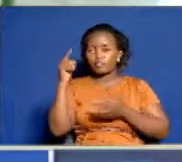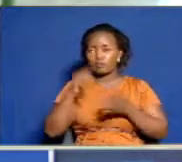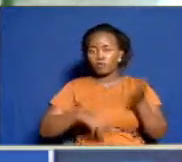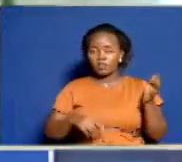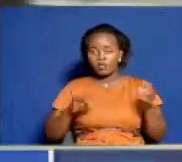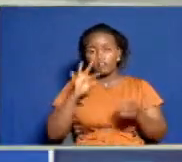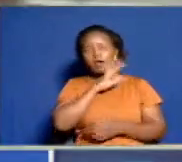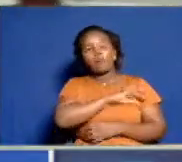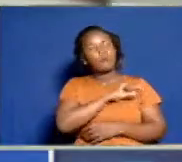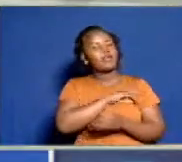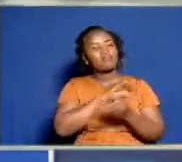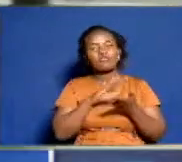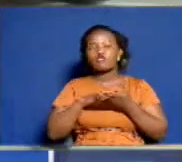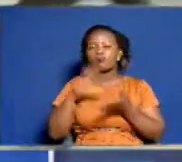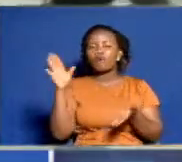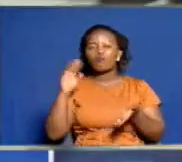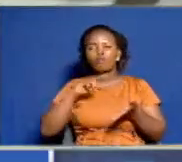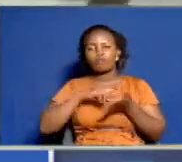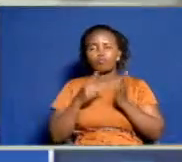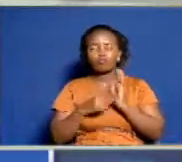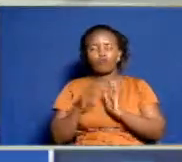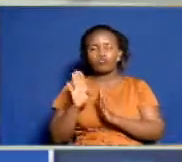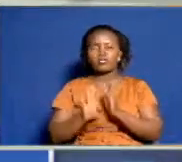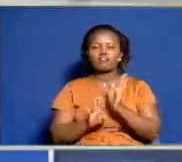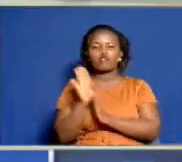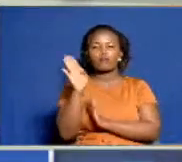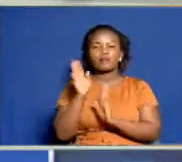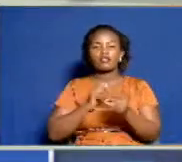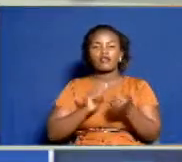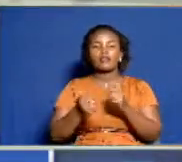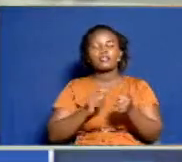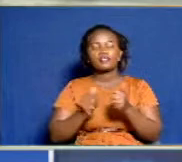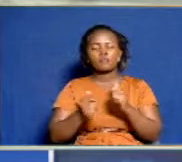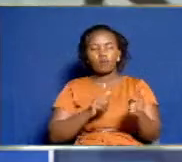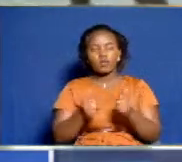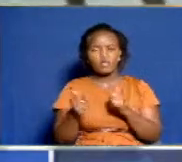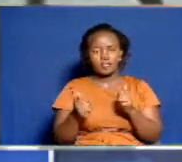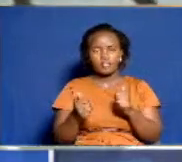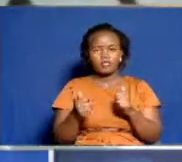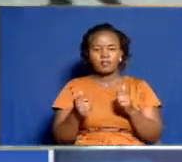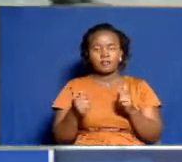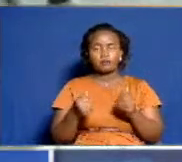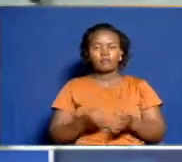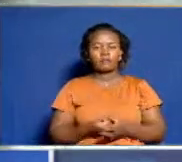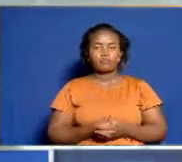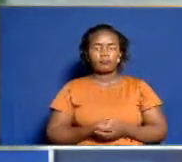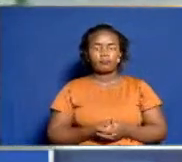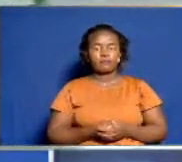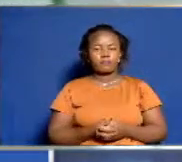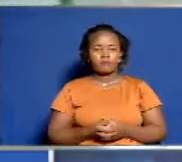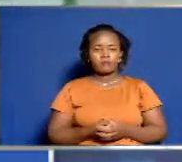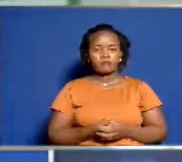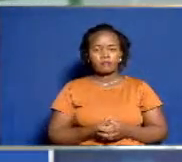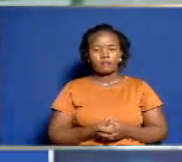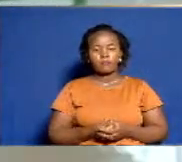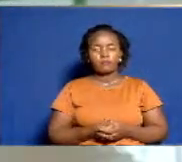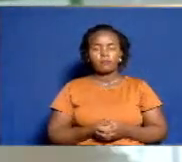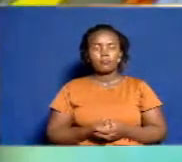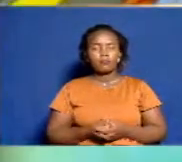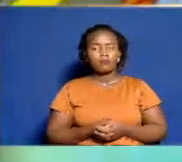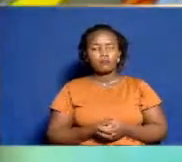the planned projects of developing the sport. Frederick Mwoki for Channel One Sports.